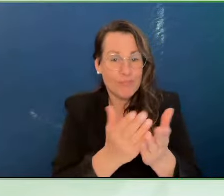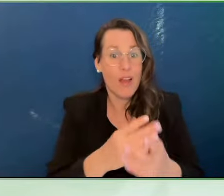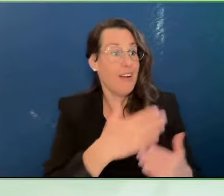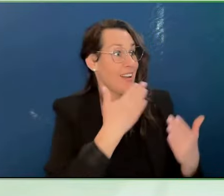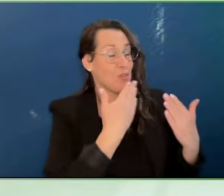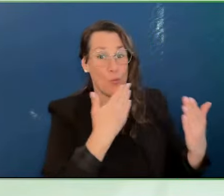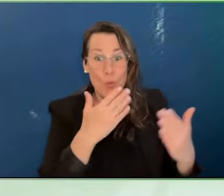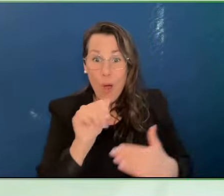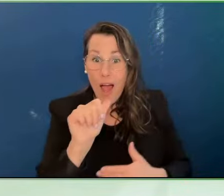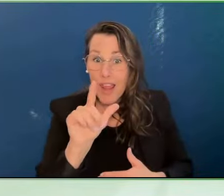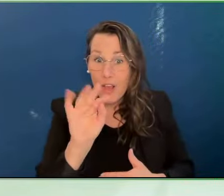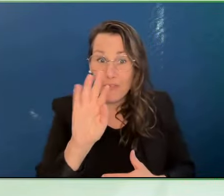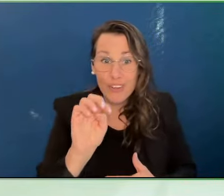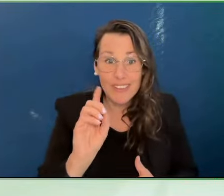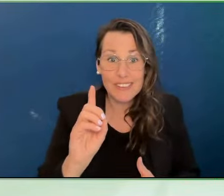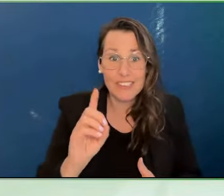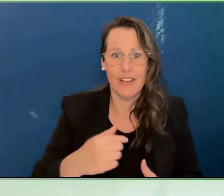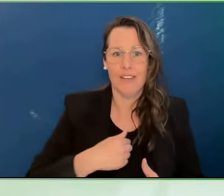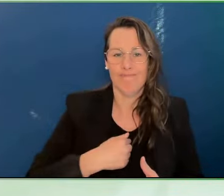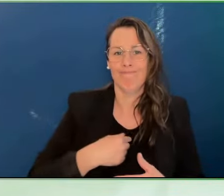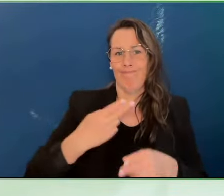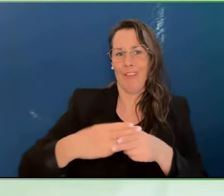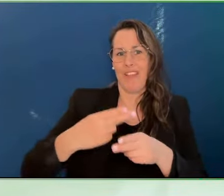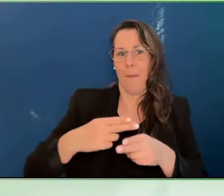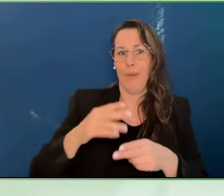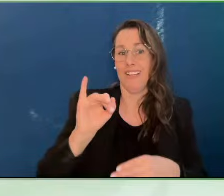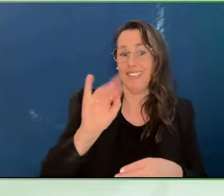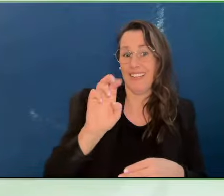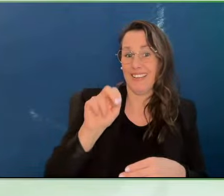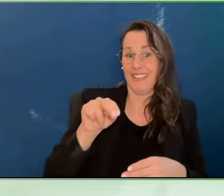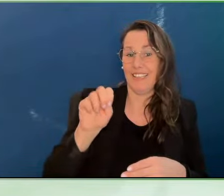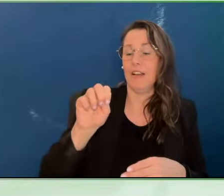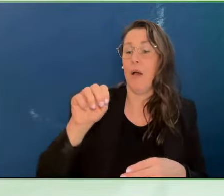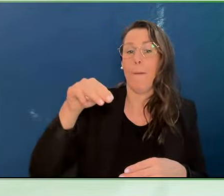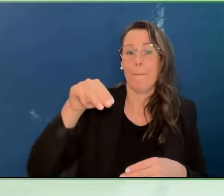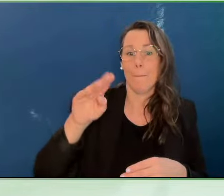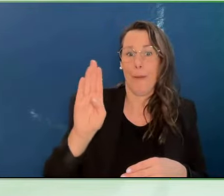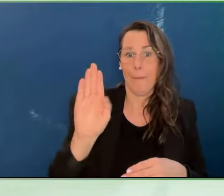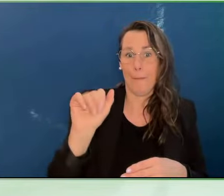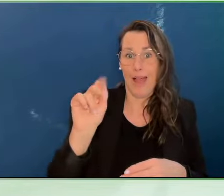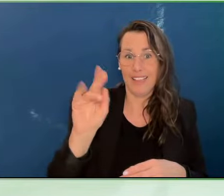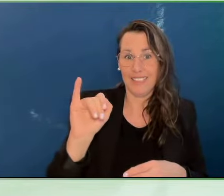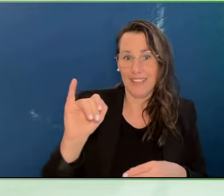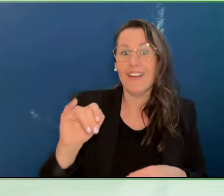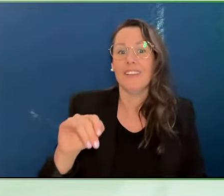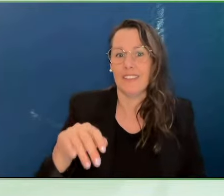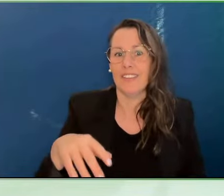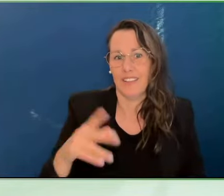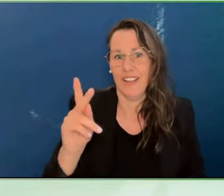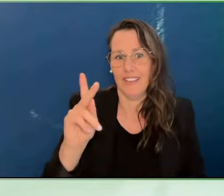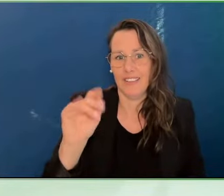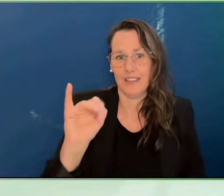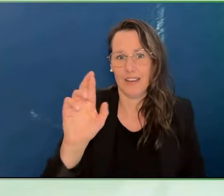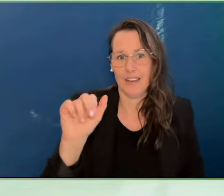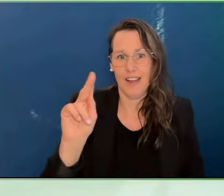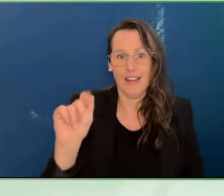empower youth in Africa through technology. So we focus a lot on digital skills and making sure they have the right technology to